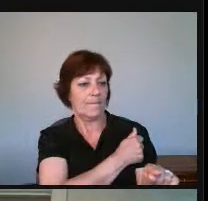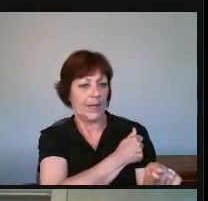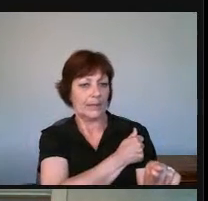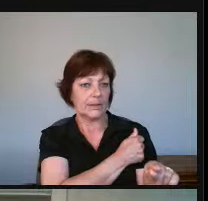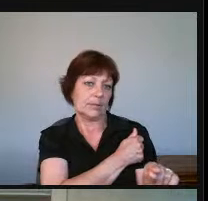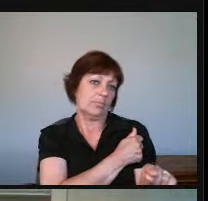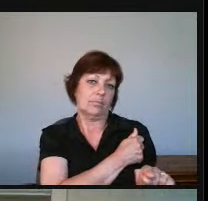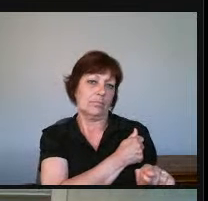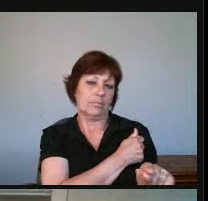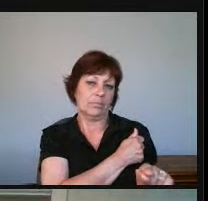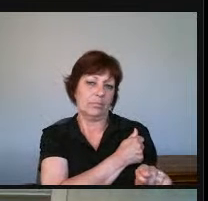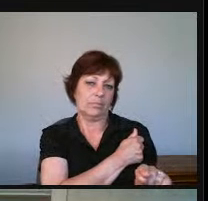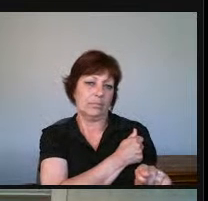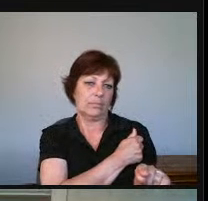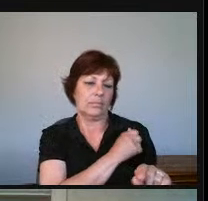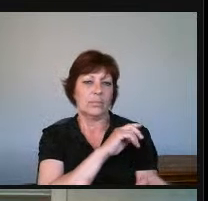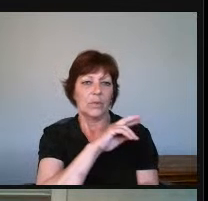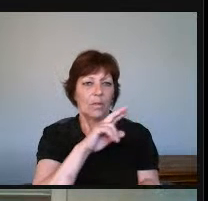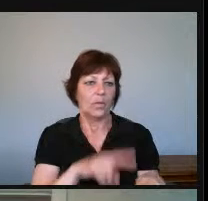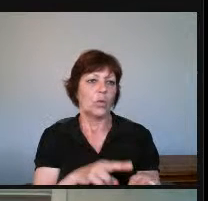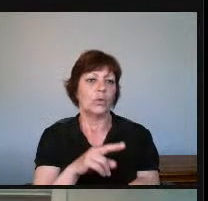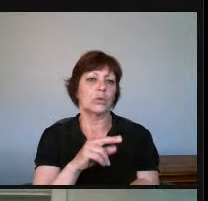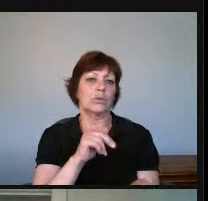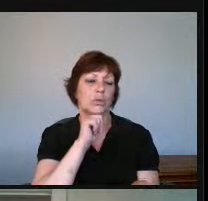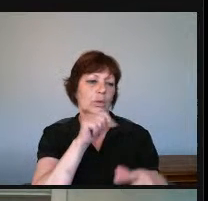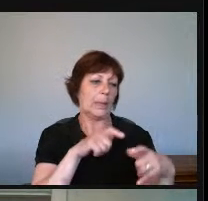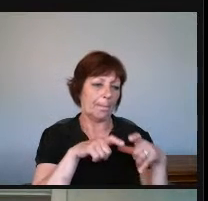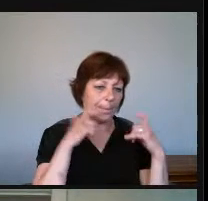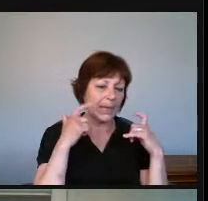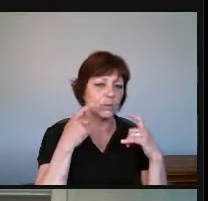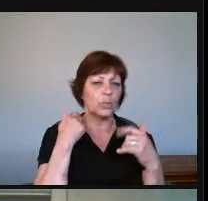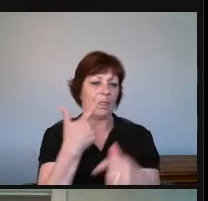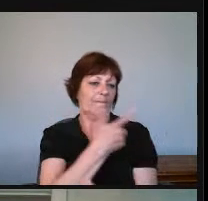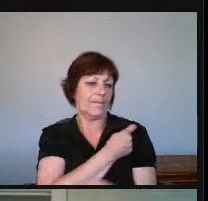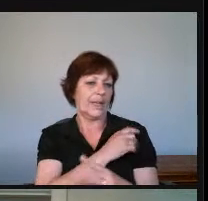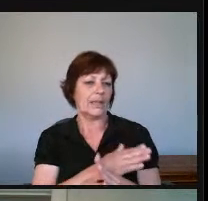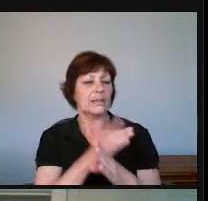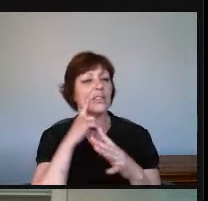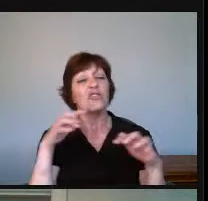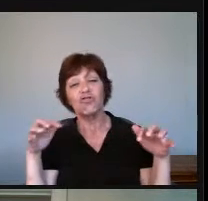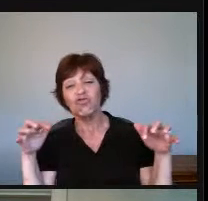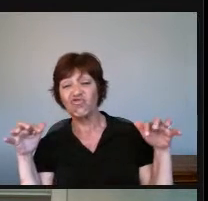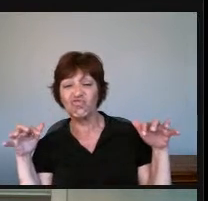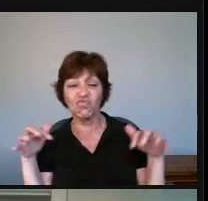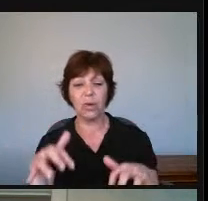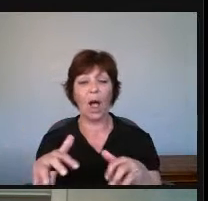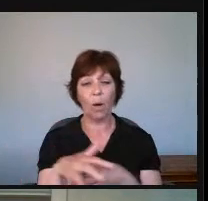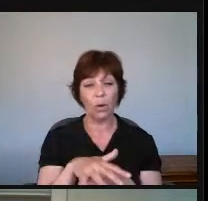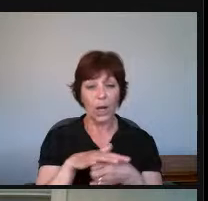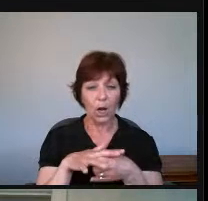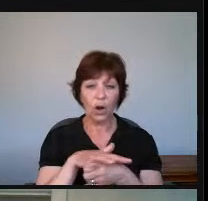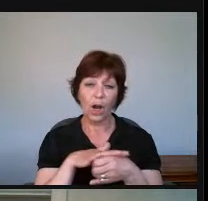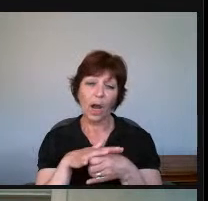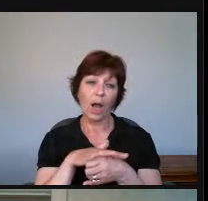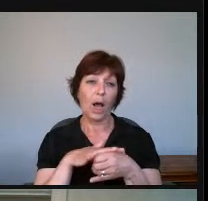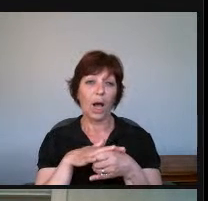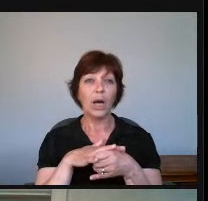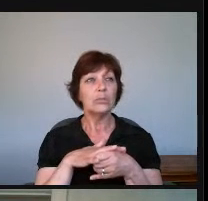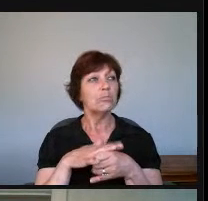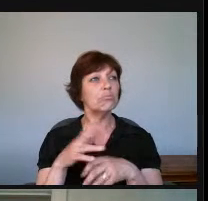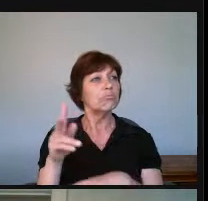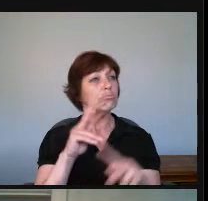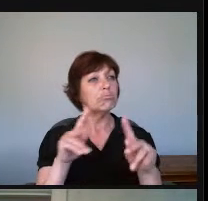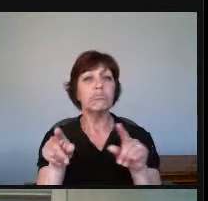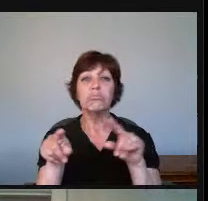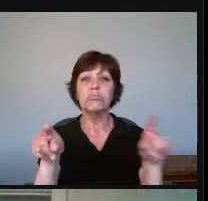be wearing the masks. If you're in a crowded area where there's going to be people who